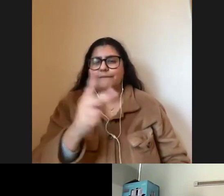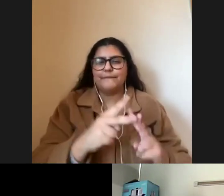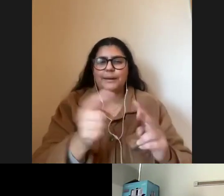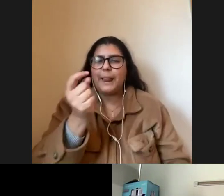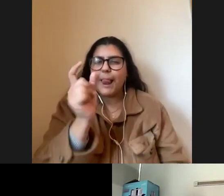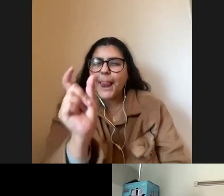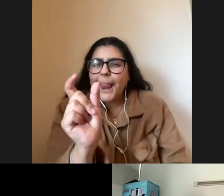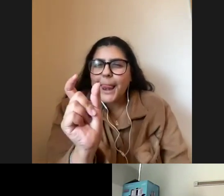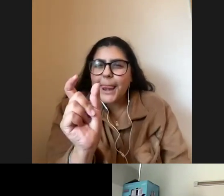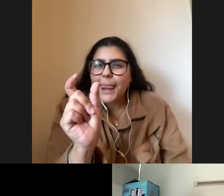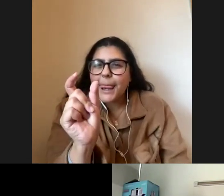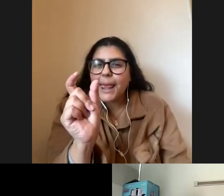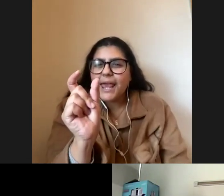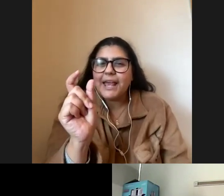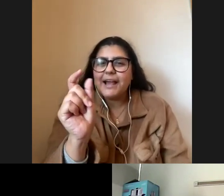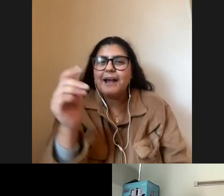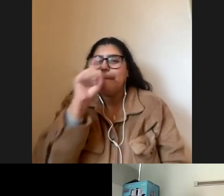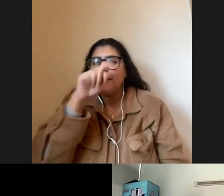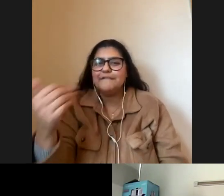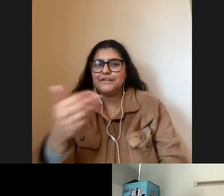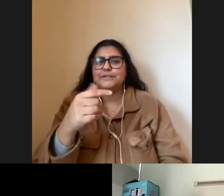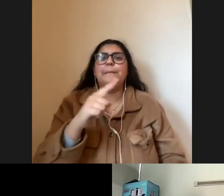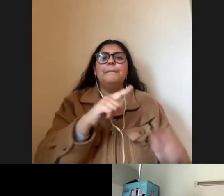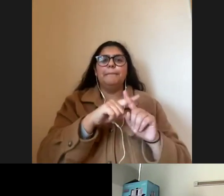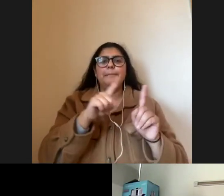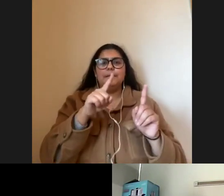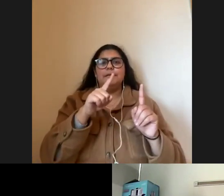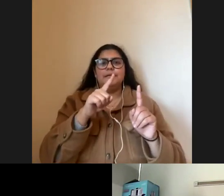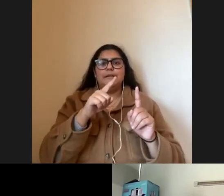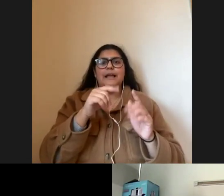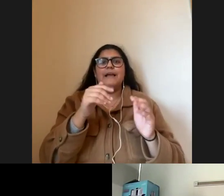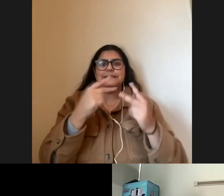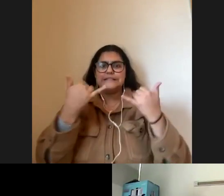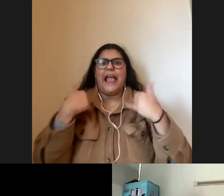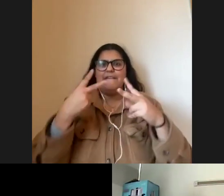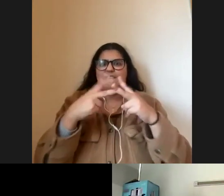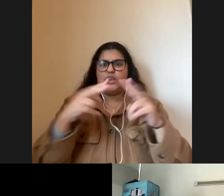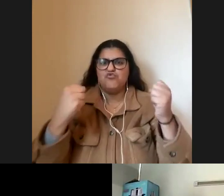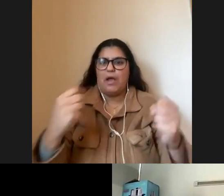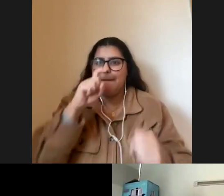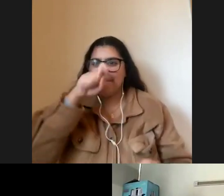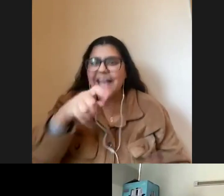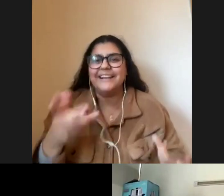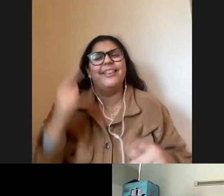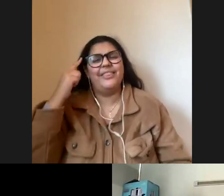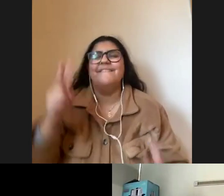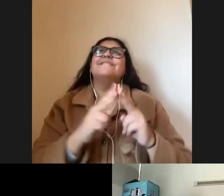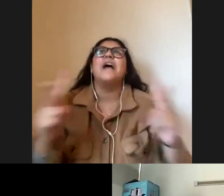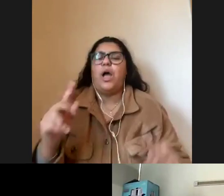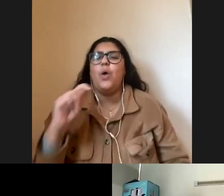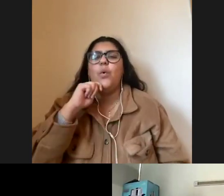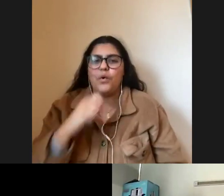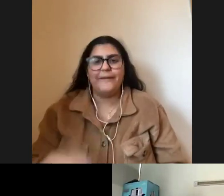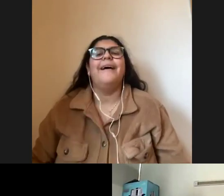kind of miniature parrotfish, but it still has the really robust beak and all that stuff. And I just think they're really cool. That's